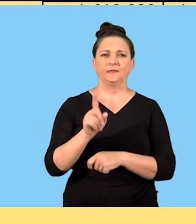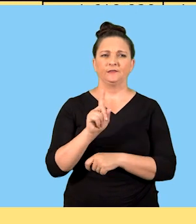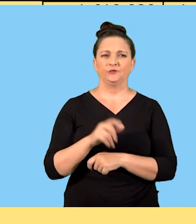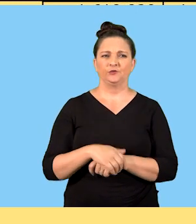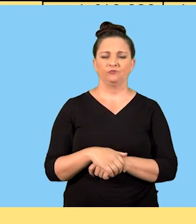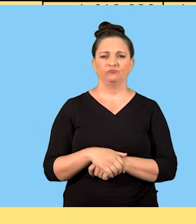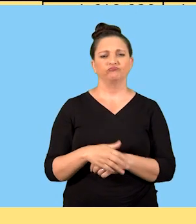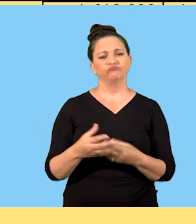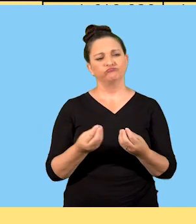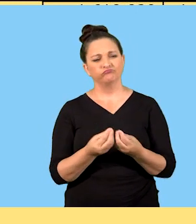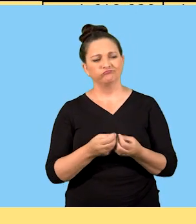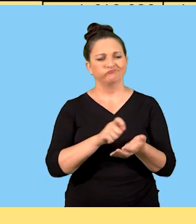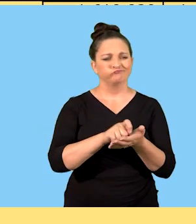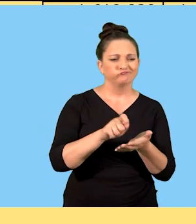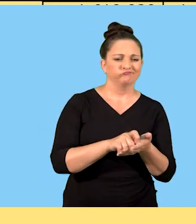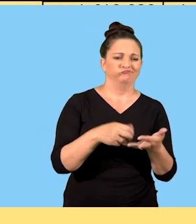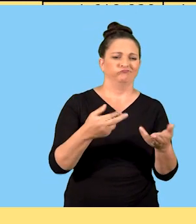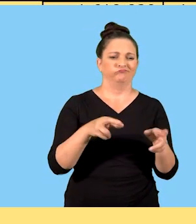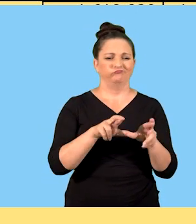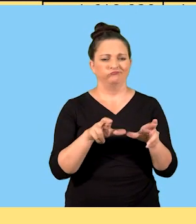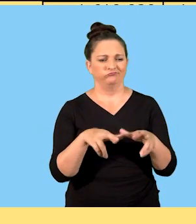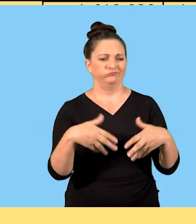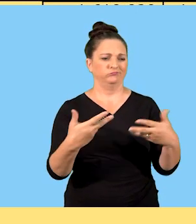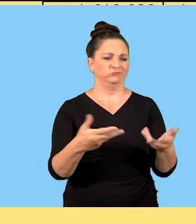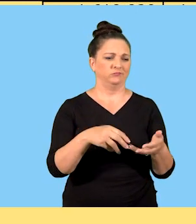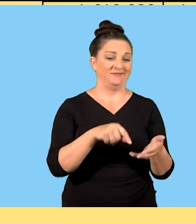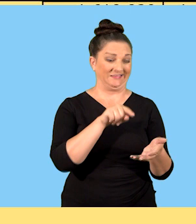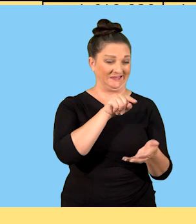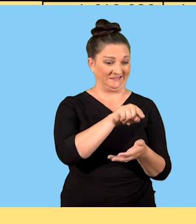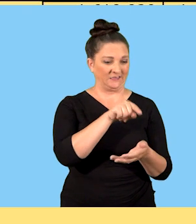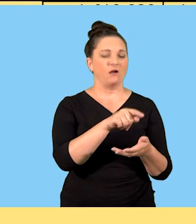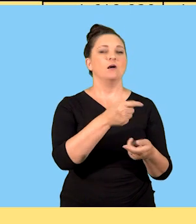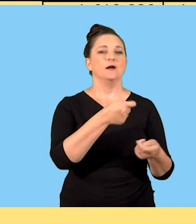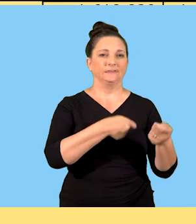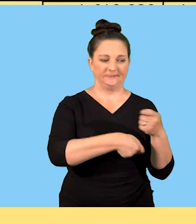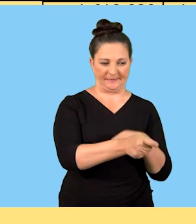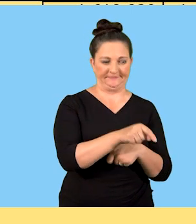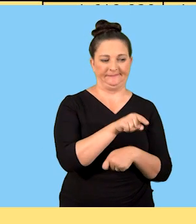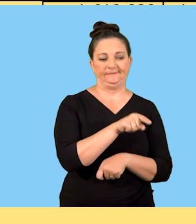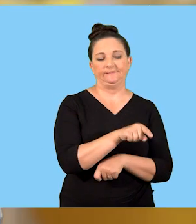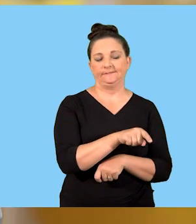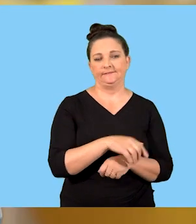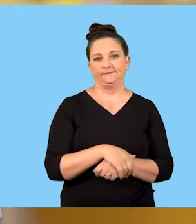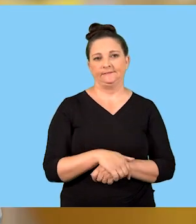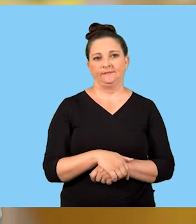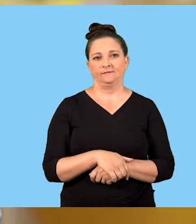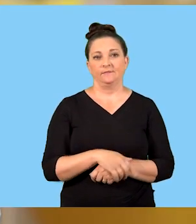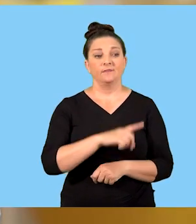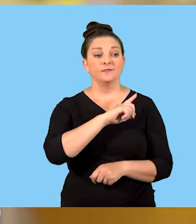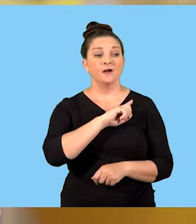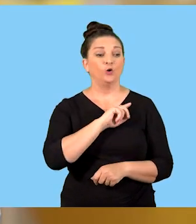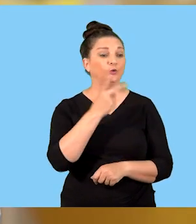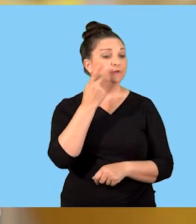The next expense that I have is stationery. Stationery is an expense. Stationery is an